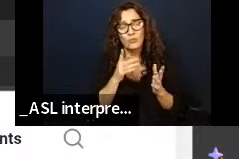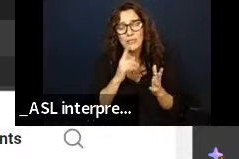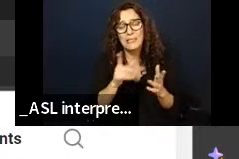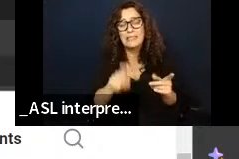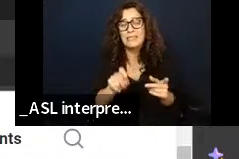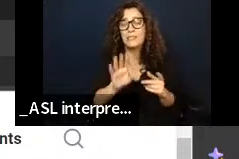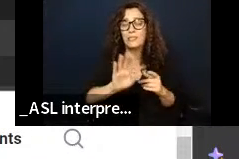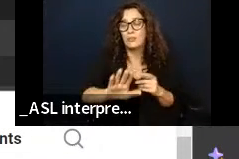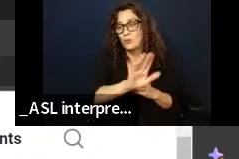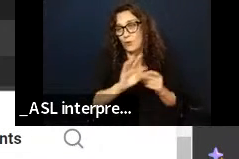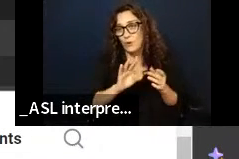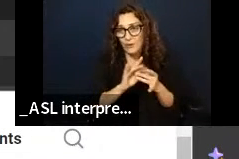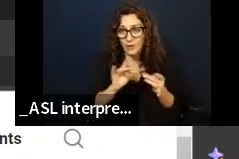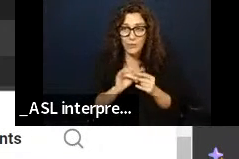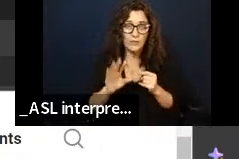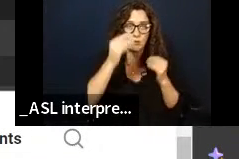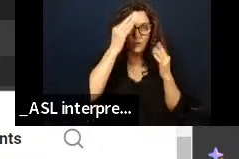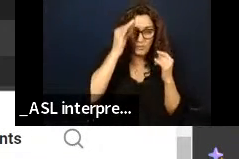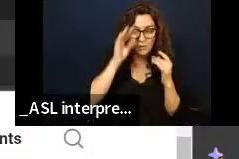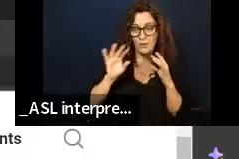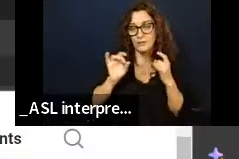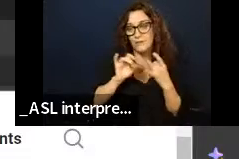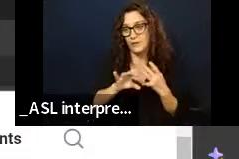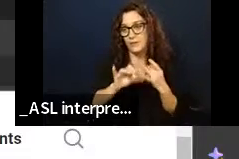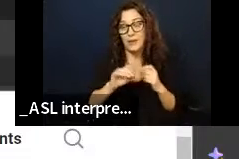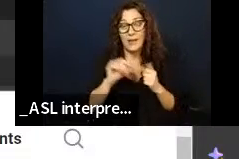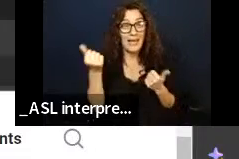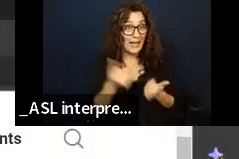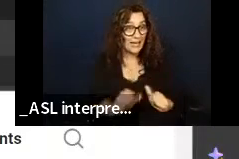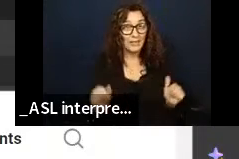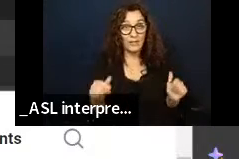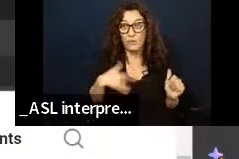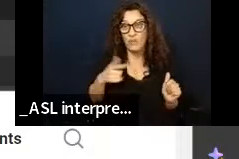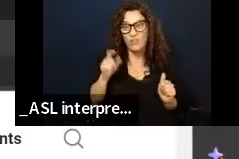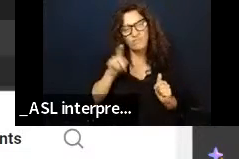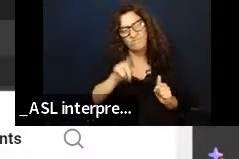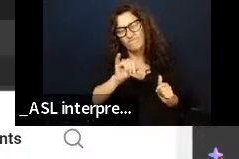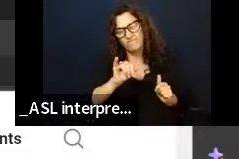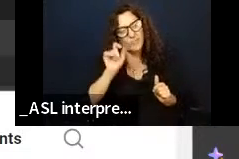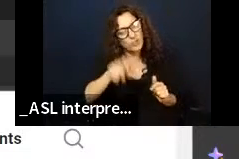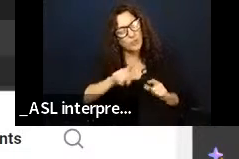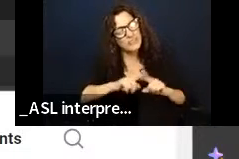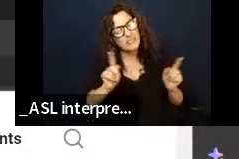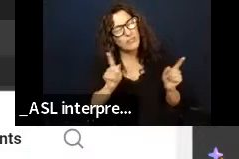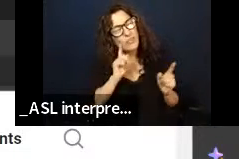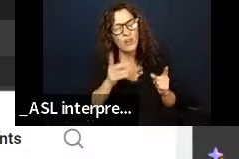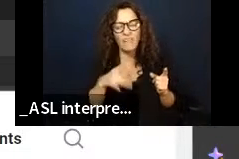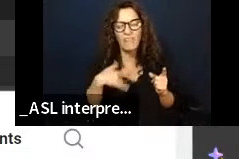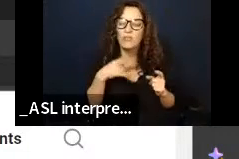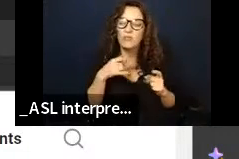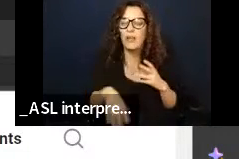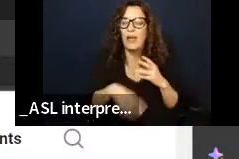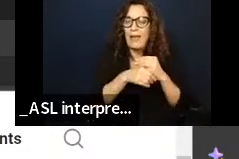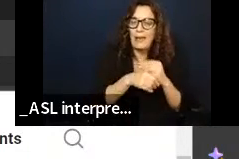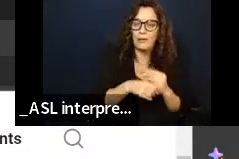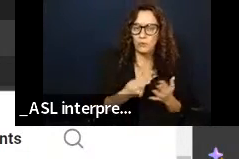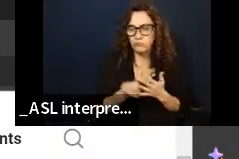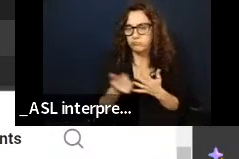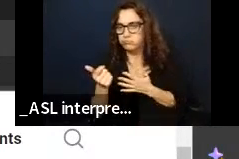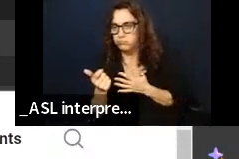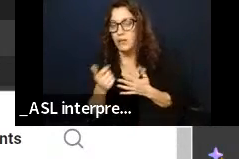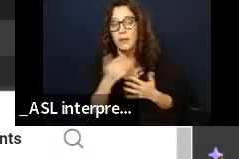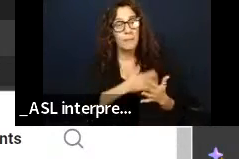again, anything that you think should be different, the way that you can do that and provide that